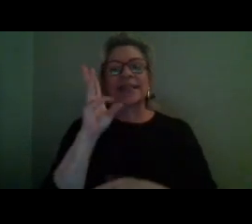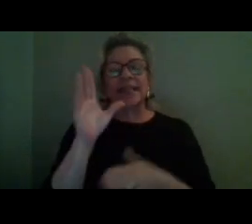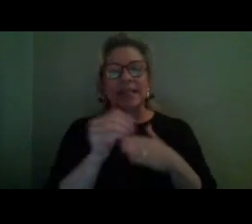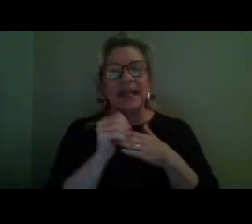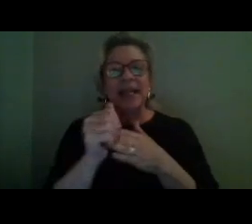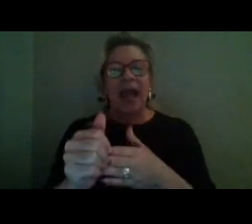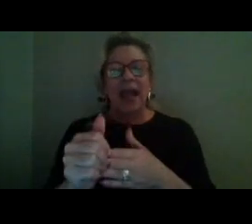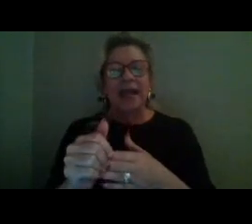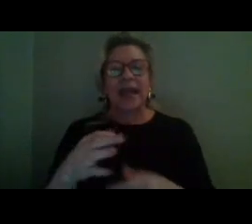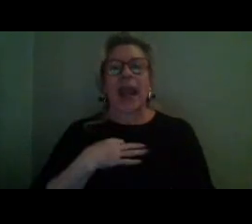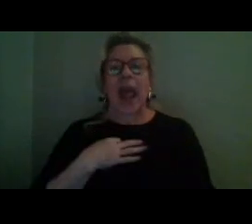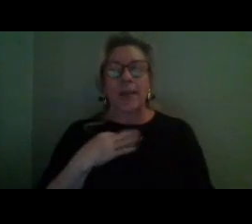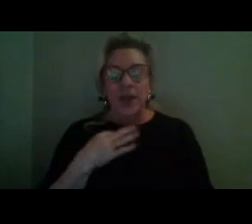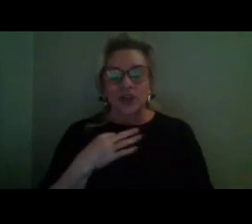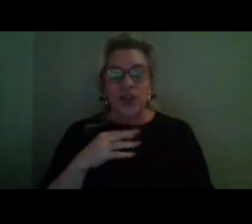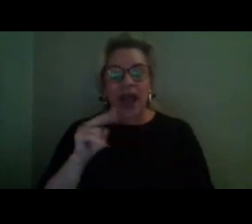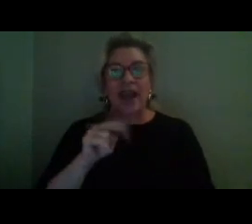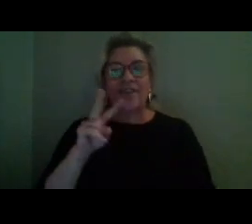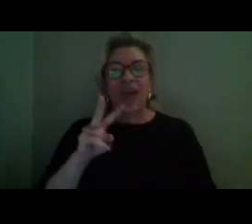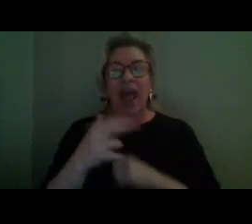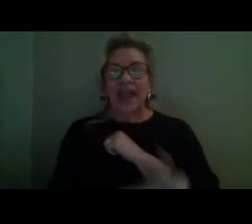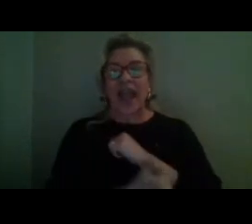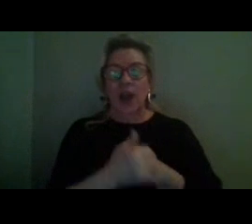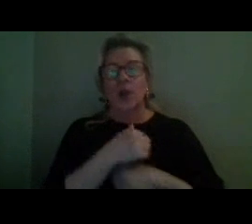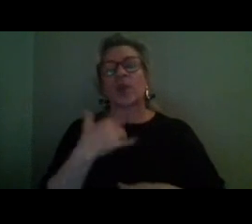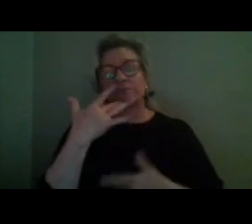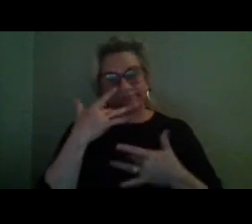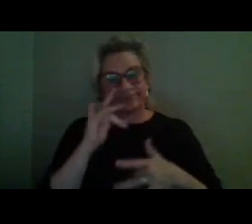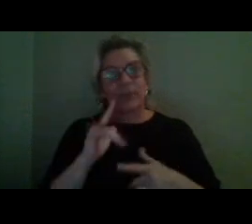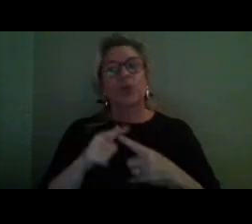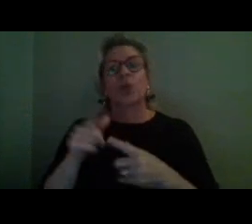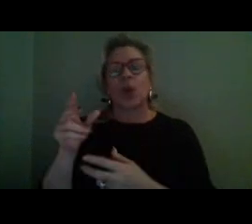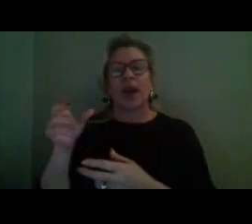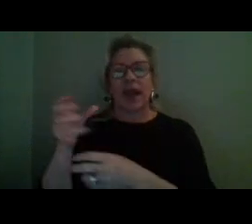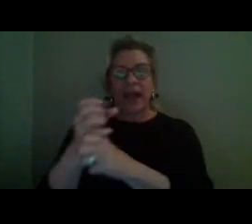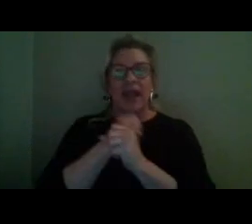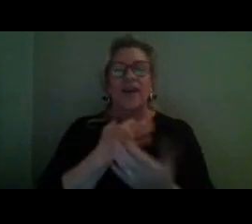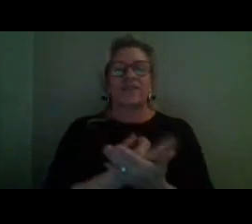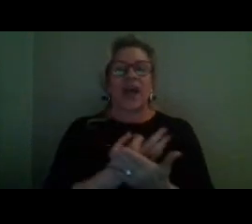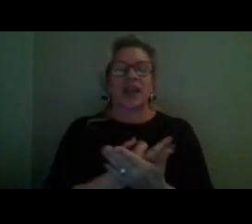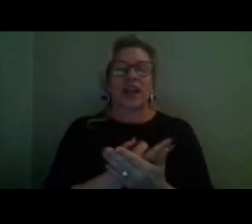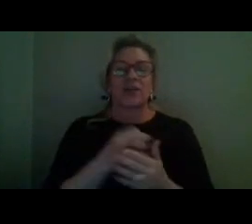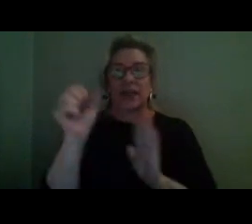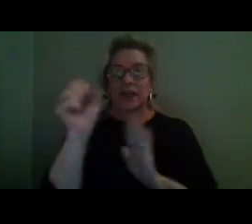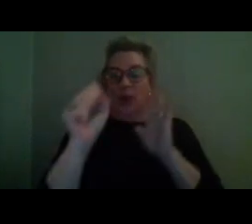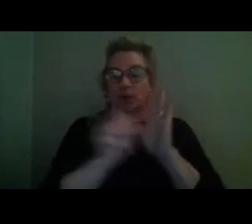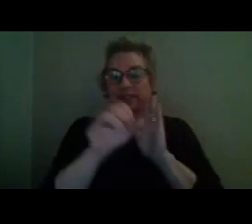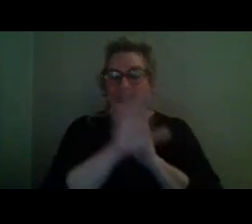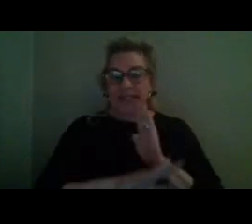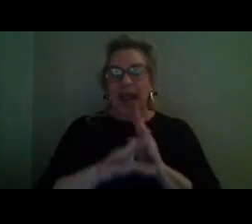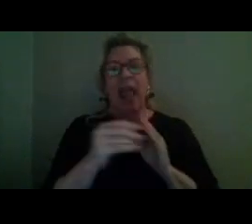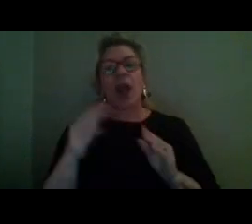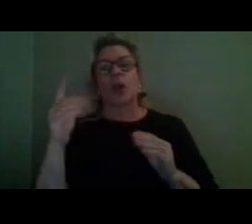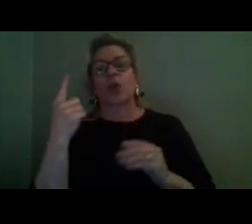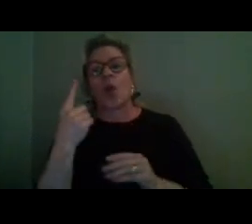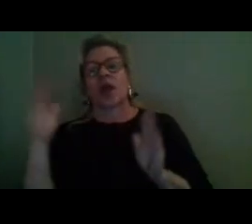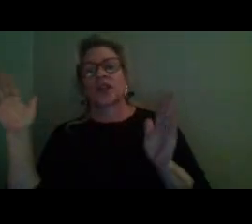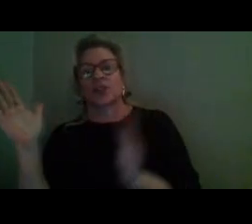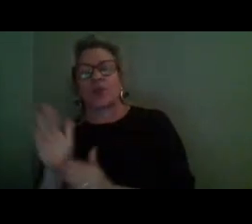Development. Nevada County was fortunate enough to receive funding recommendation for 2 projects, one in the statewide component and one in the small urban and